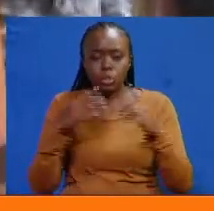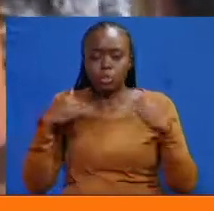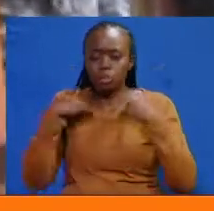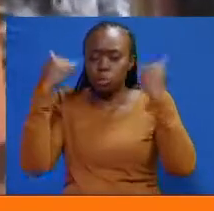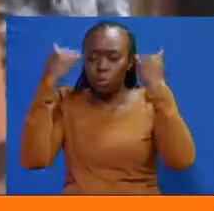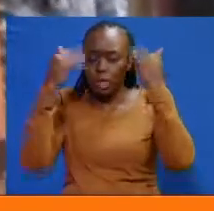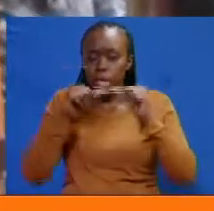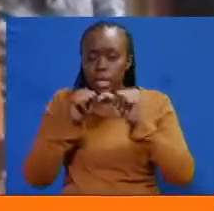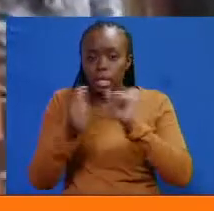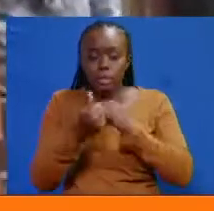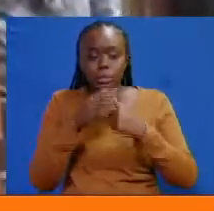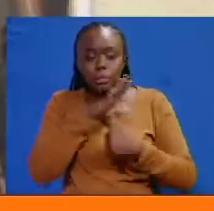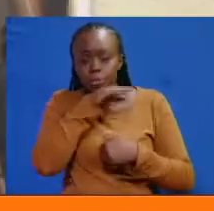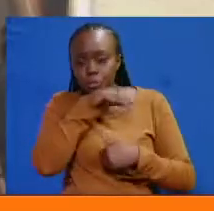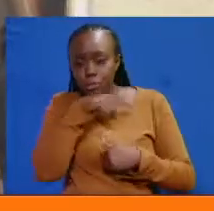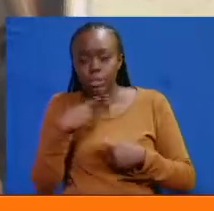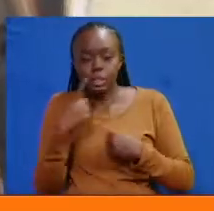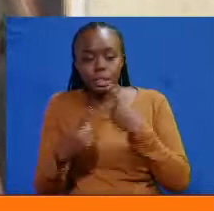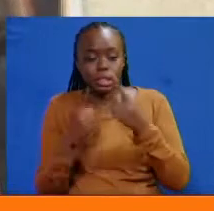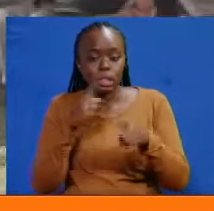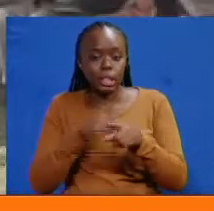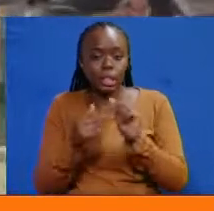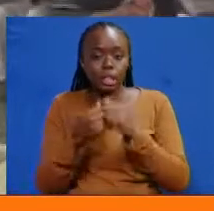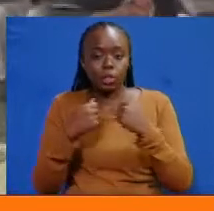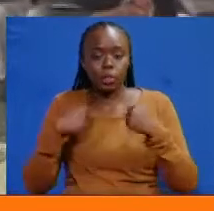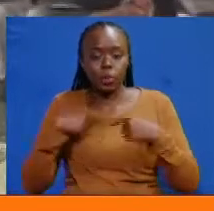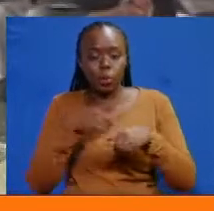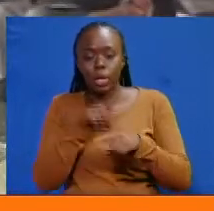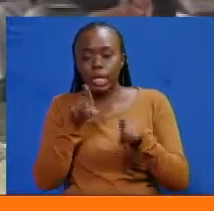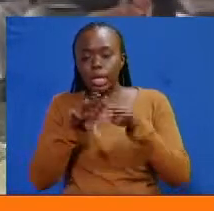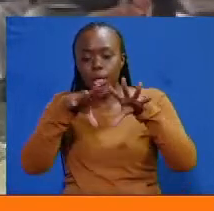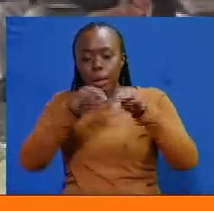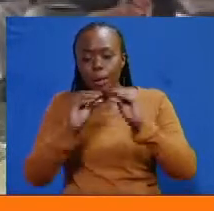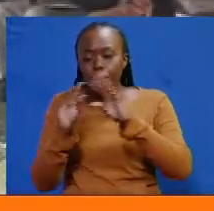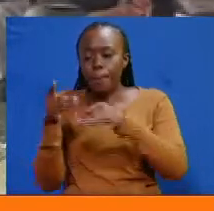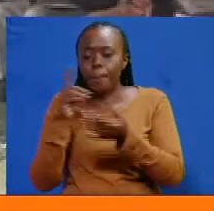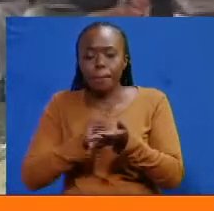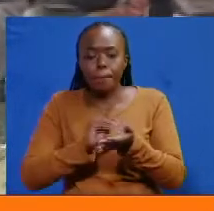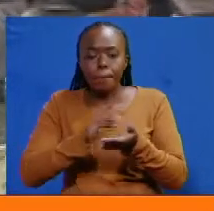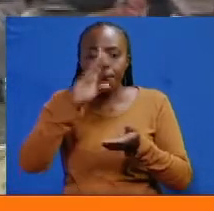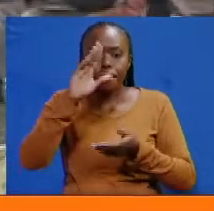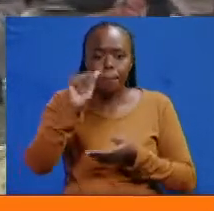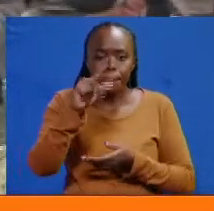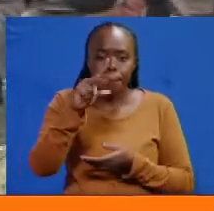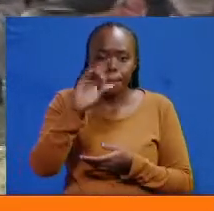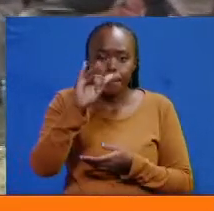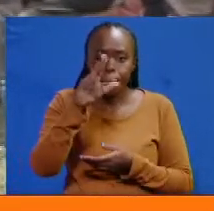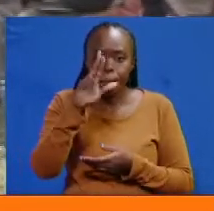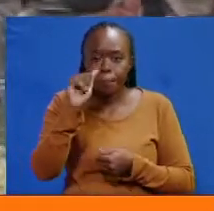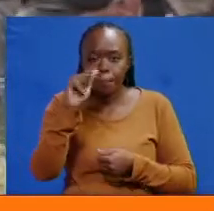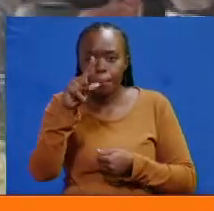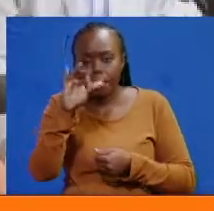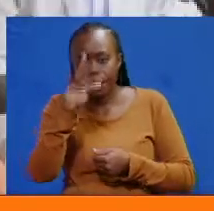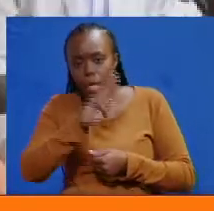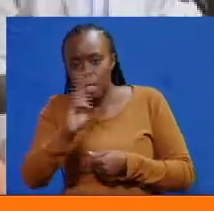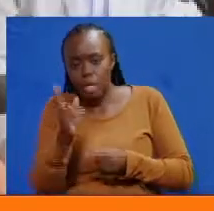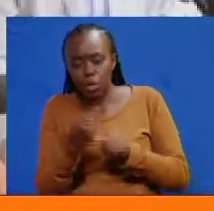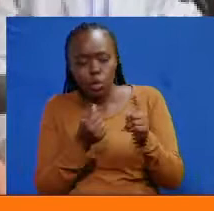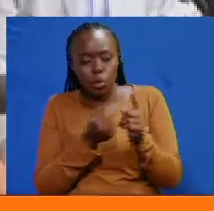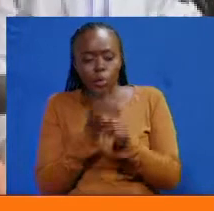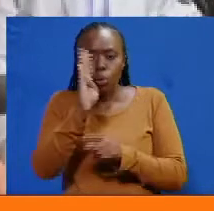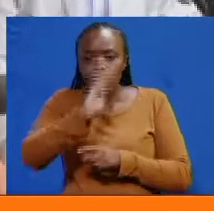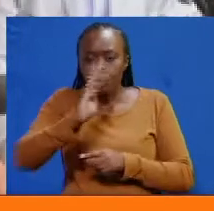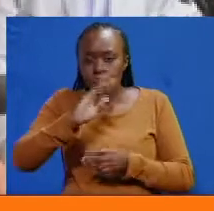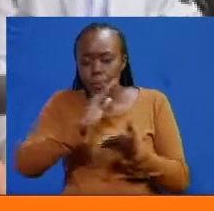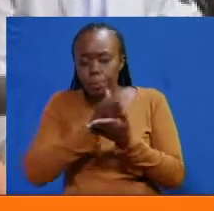Appeal. Raila said this while addressing mourners during the burial of Dr. Patrick Anyango Orege at Koyucho Bondo